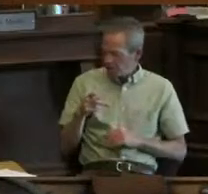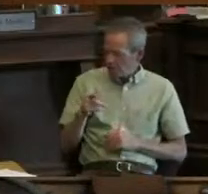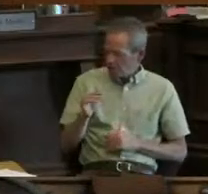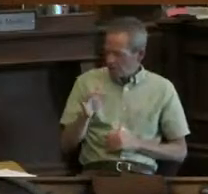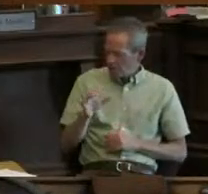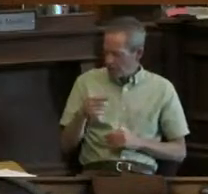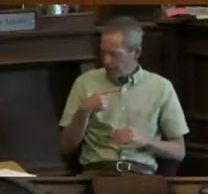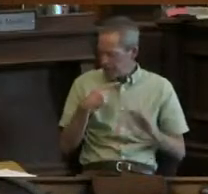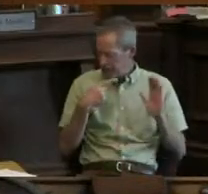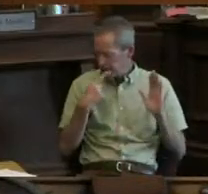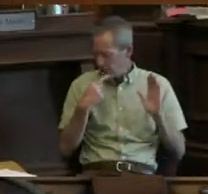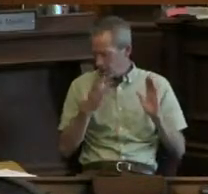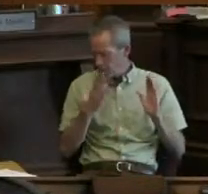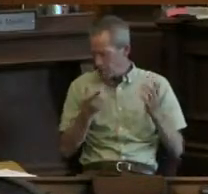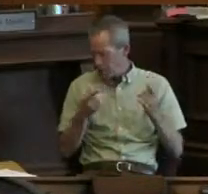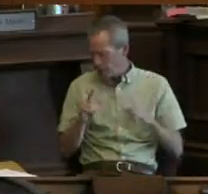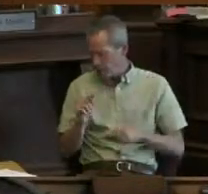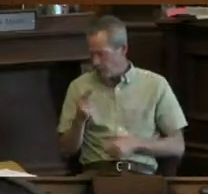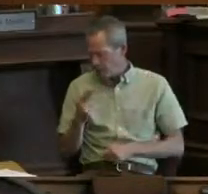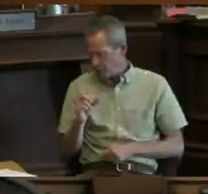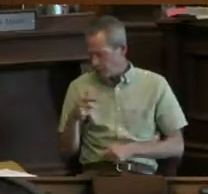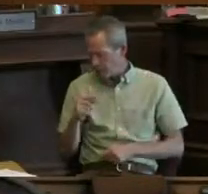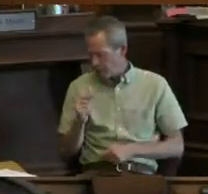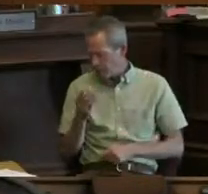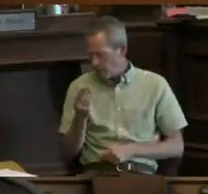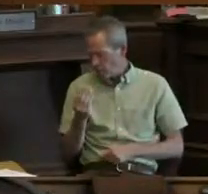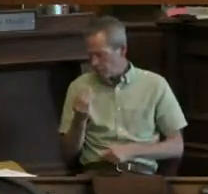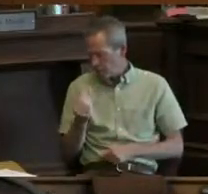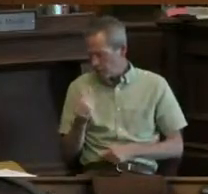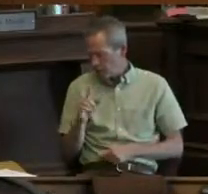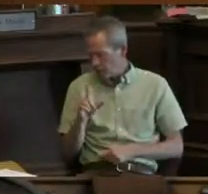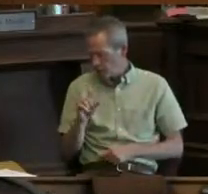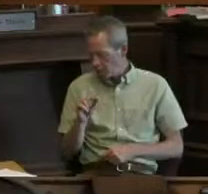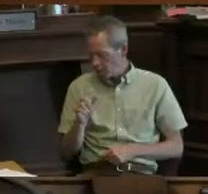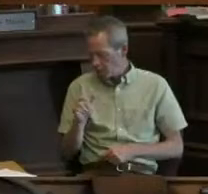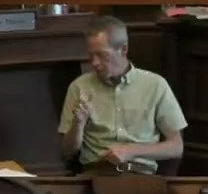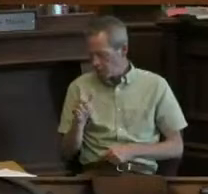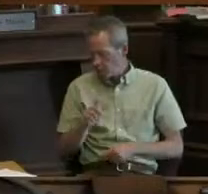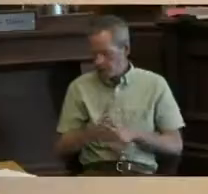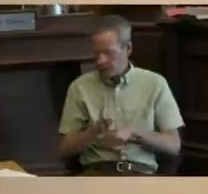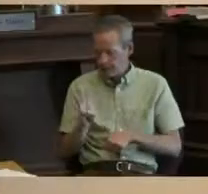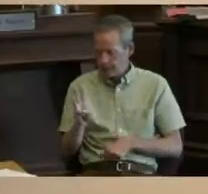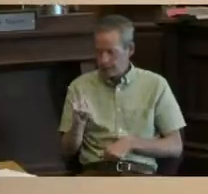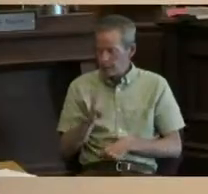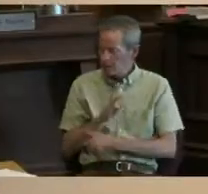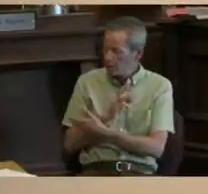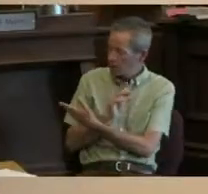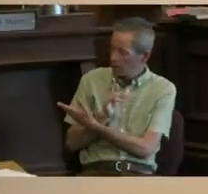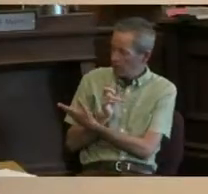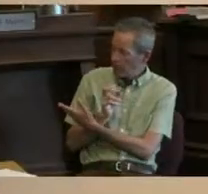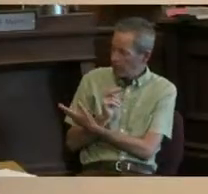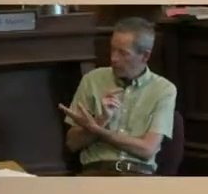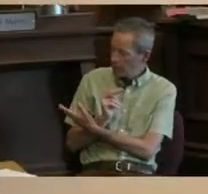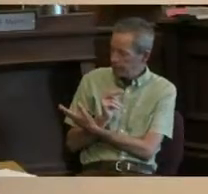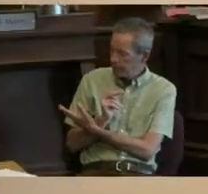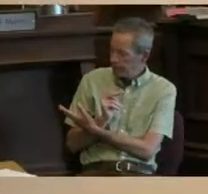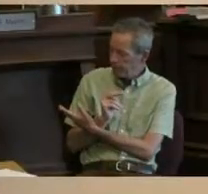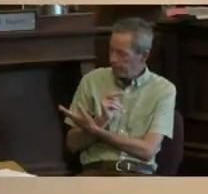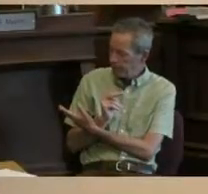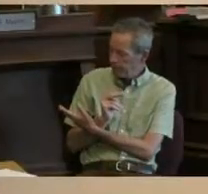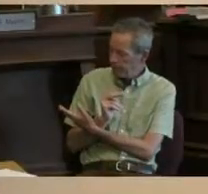6 p.m. Any questions, comments, or concerns? Councilmember Patterson. and then Dr. Gruber.